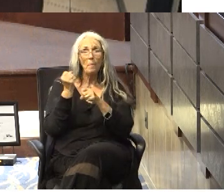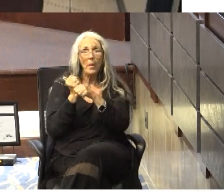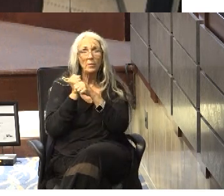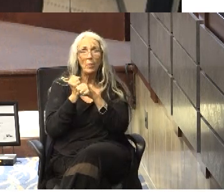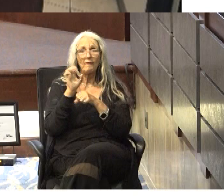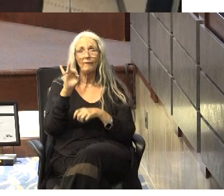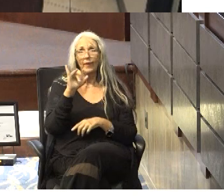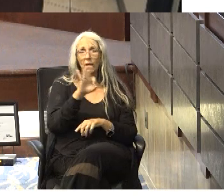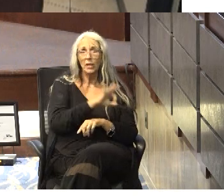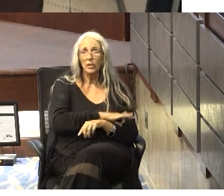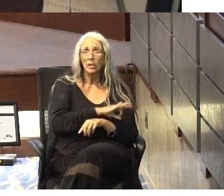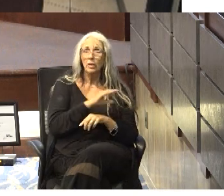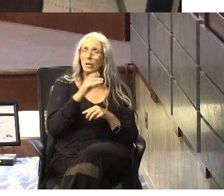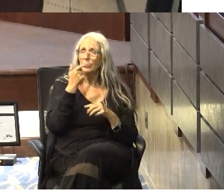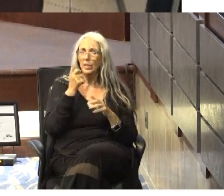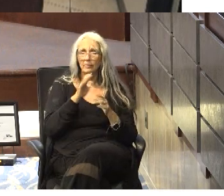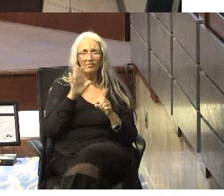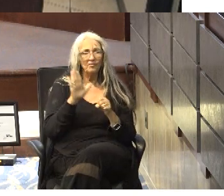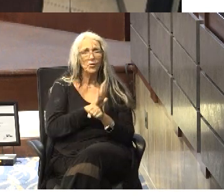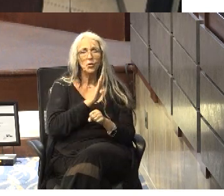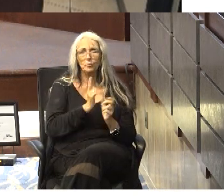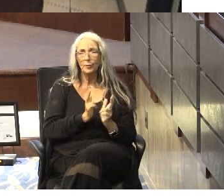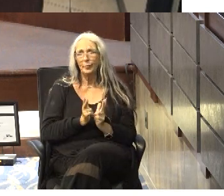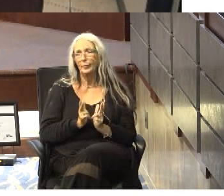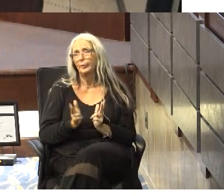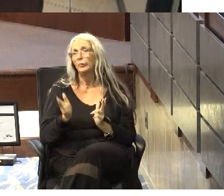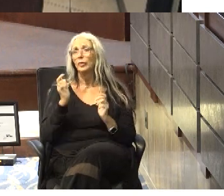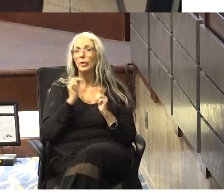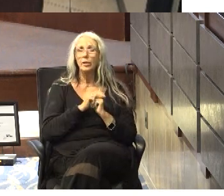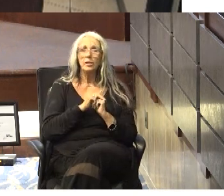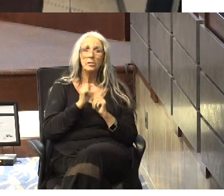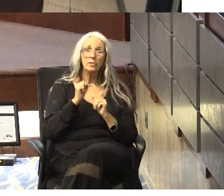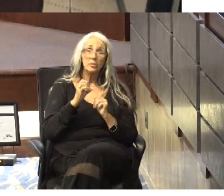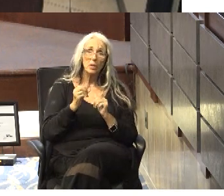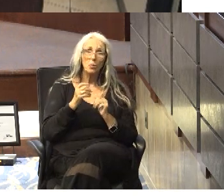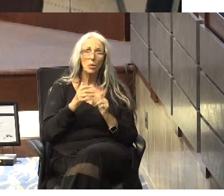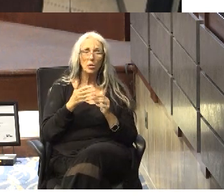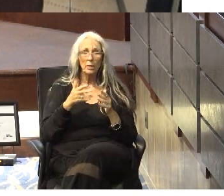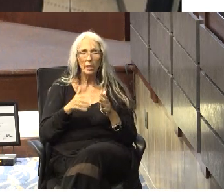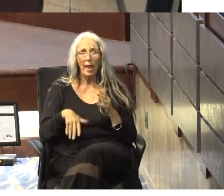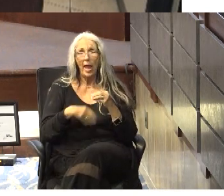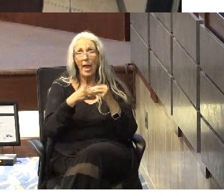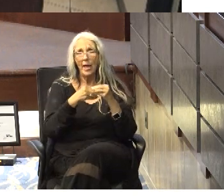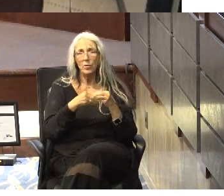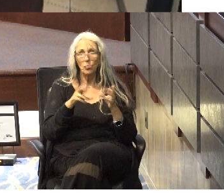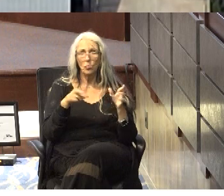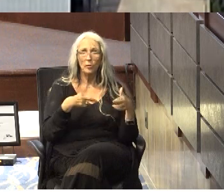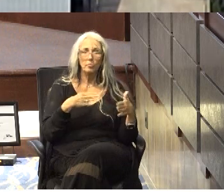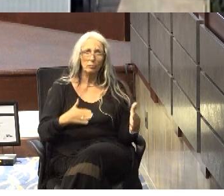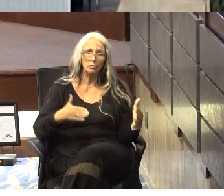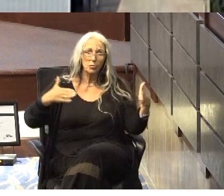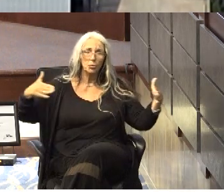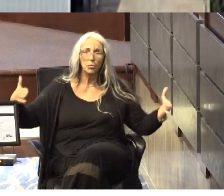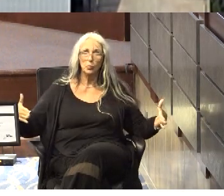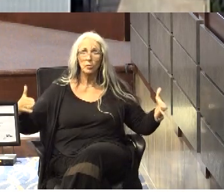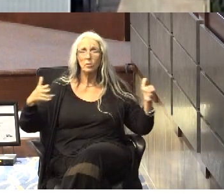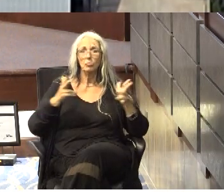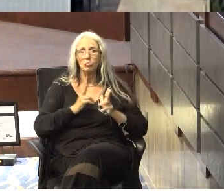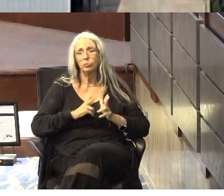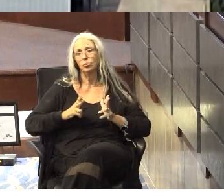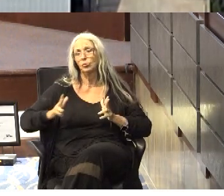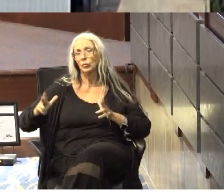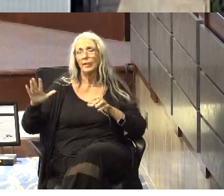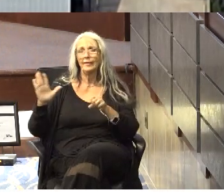our parking lot fills up. So this will allow us to, basically along the fence in the back, to add in additional parking spots and actually have room for